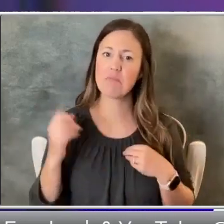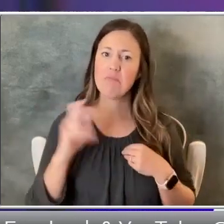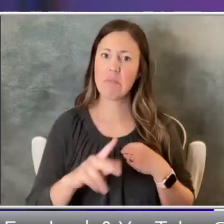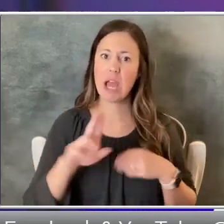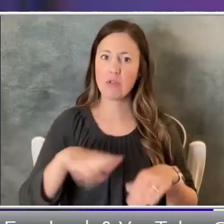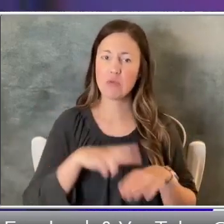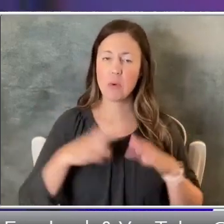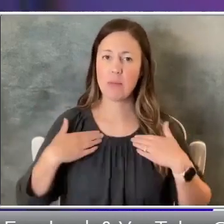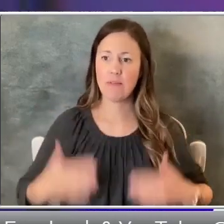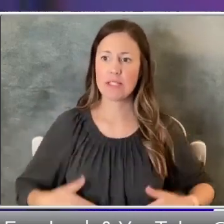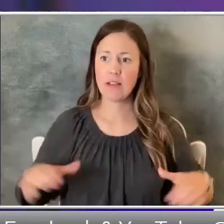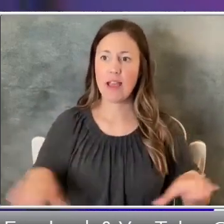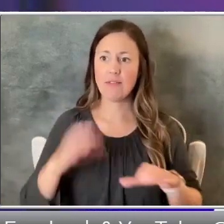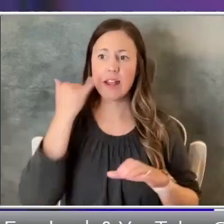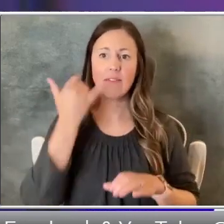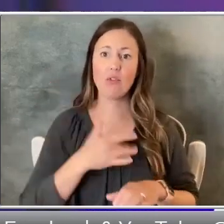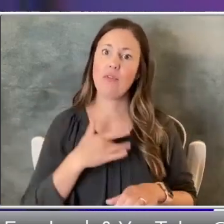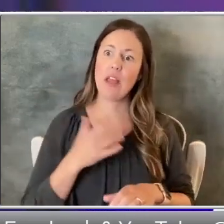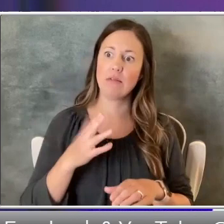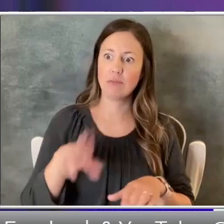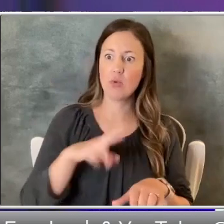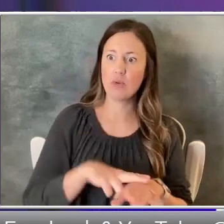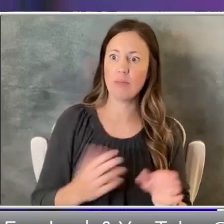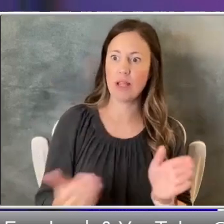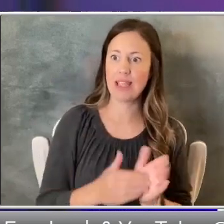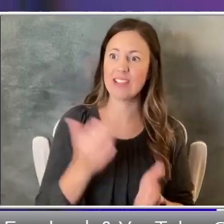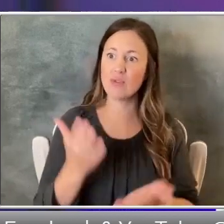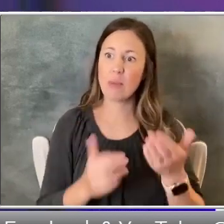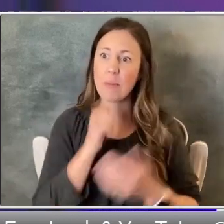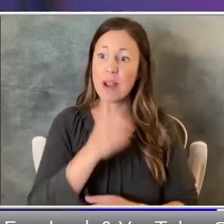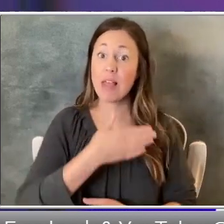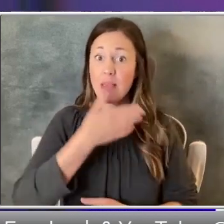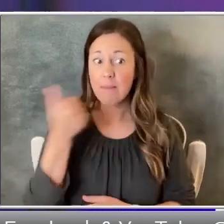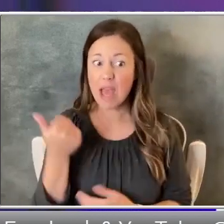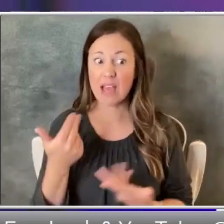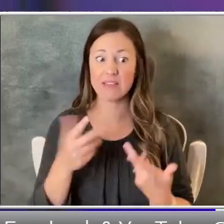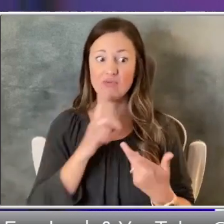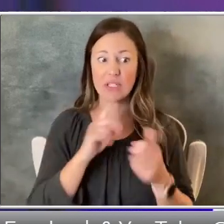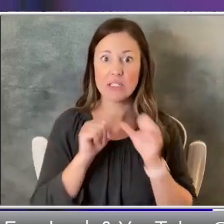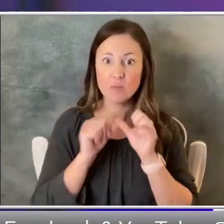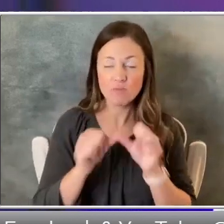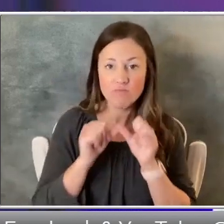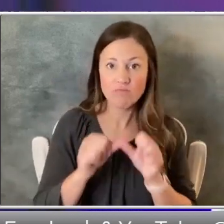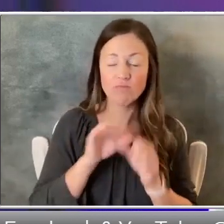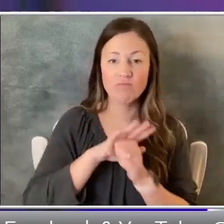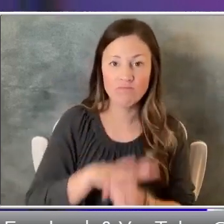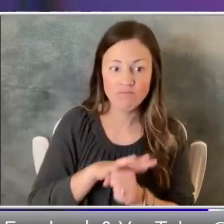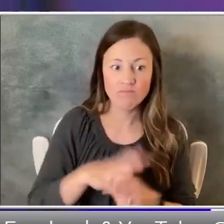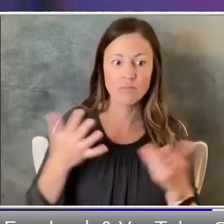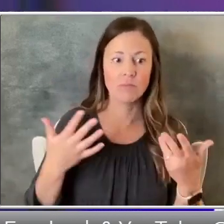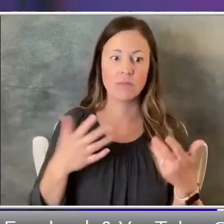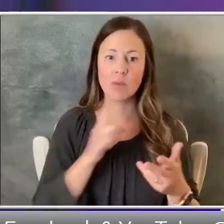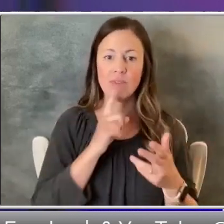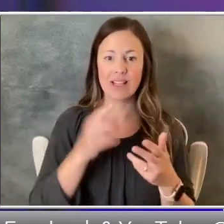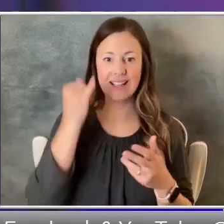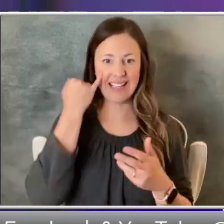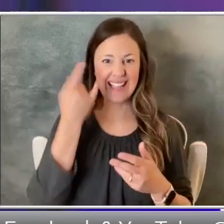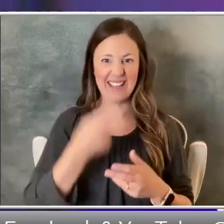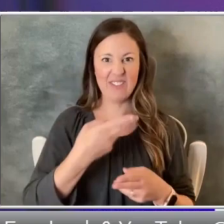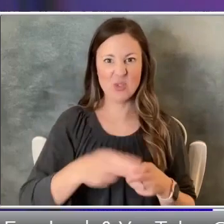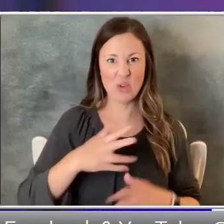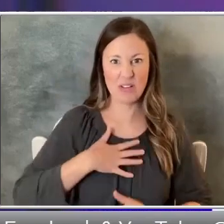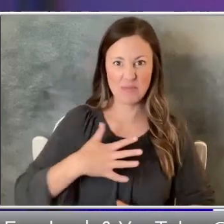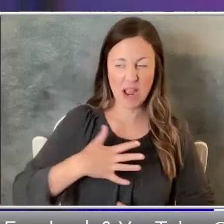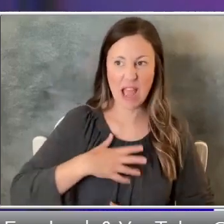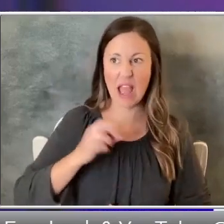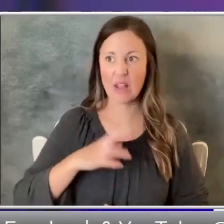feel back to yourself again. So probably not the best to be pushing it and doing a lot of exercise if you're really short of breath or you're having chest